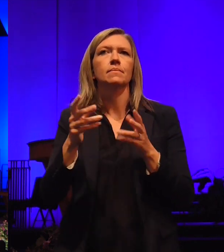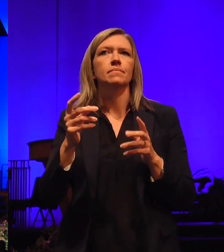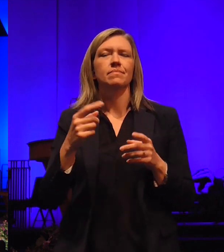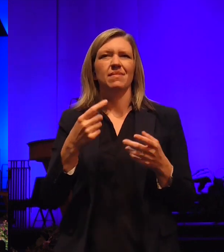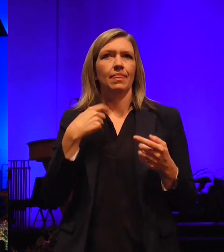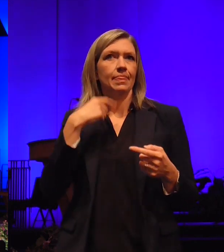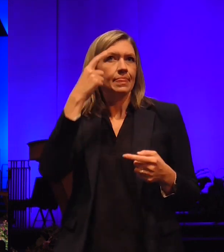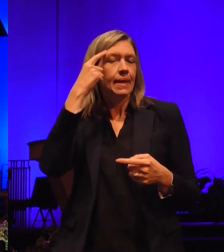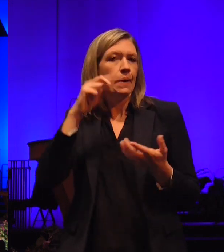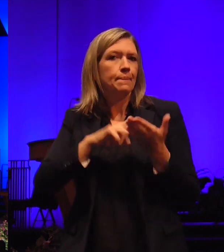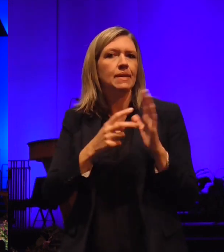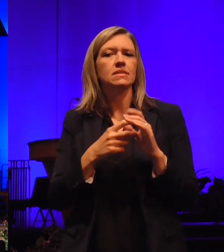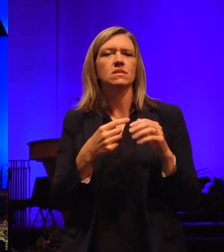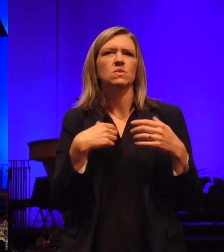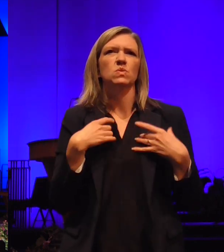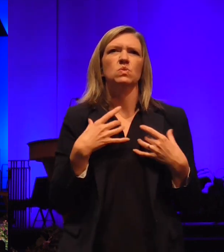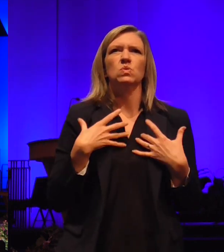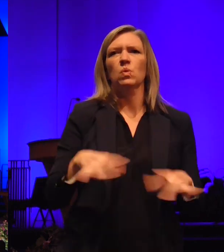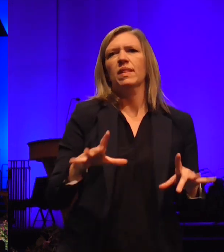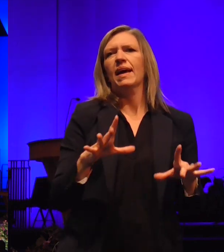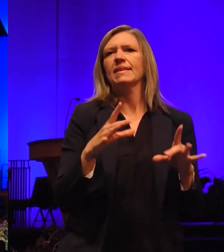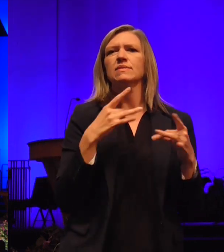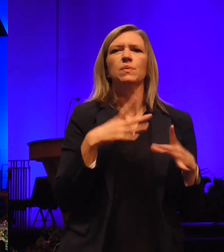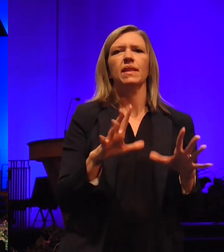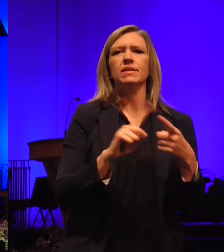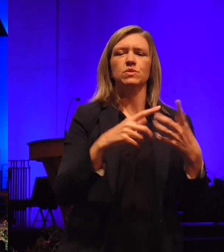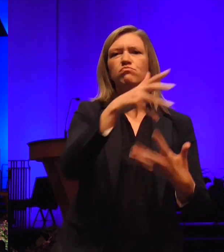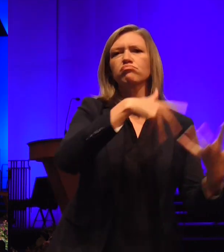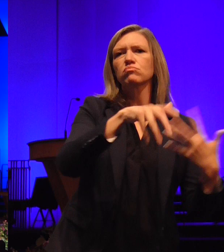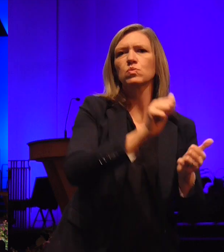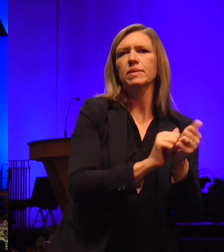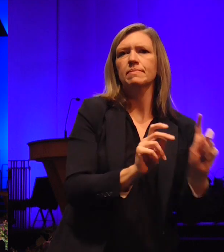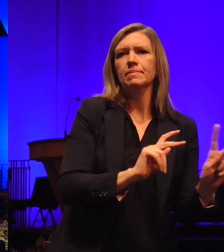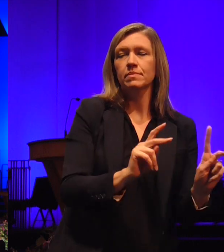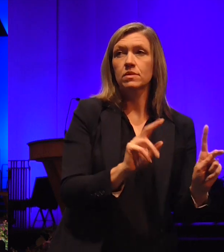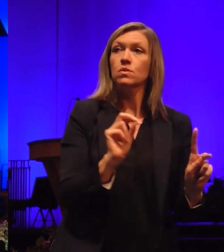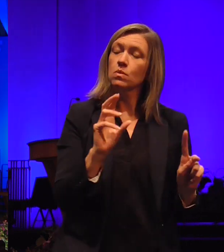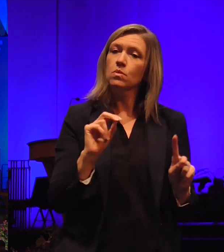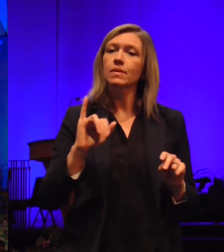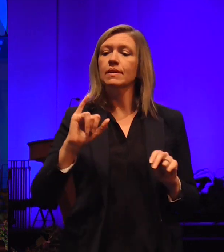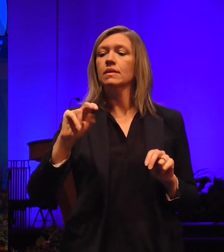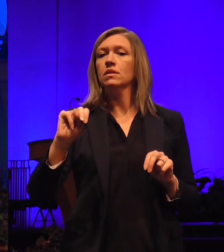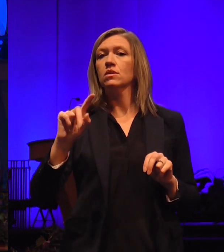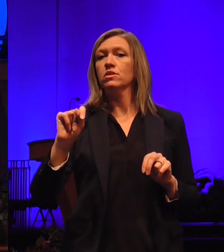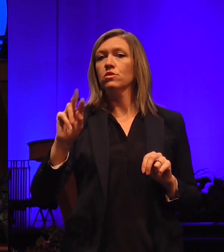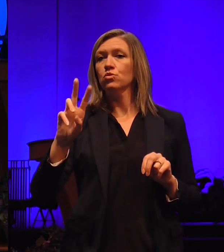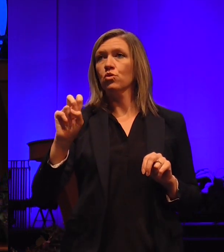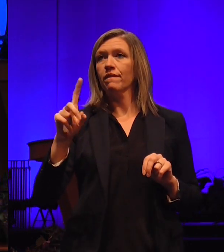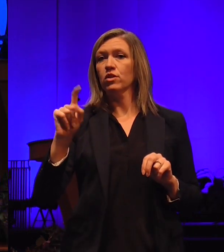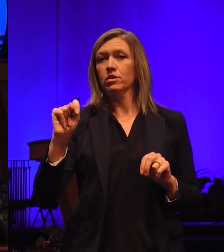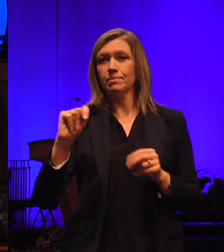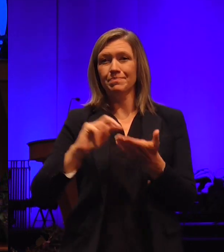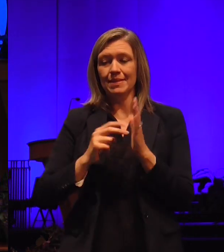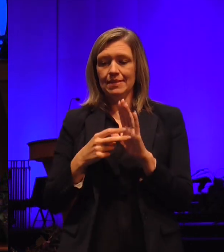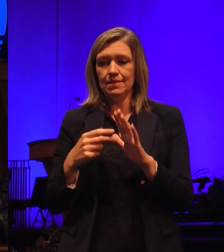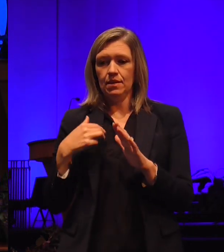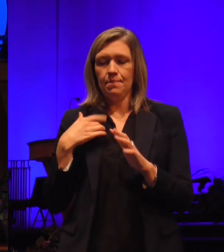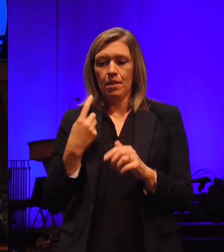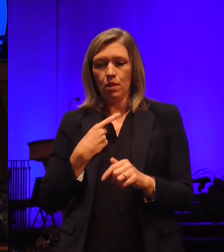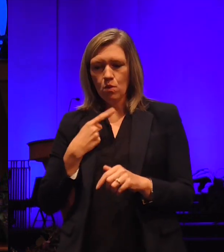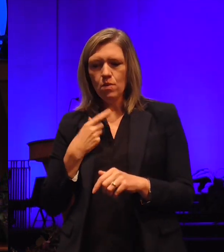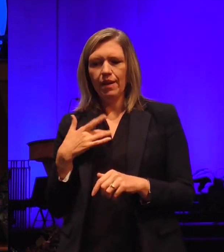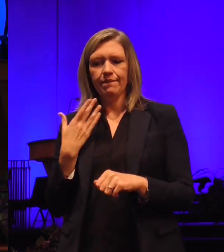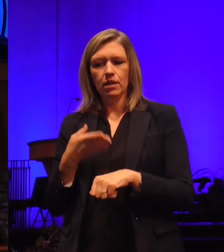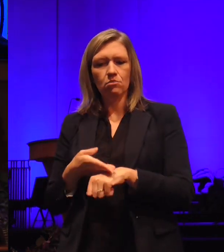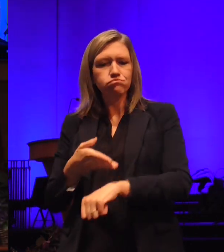people. An introvert is someone who recharges their batteries when they're alone. And in that sense, I think we